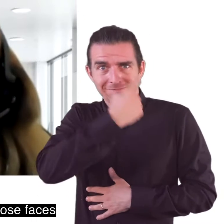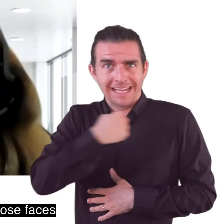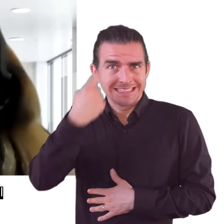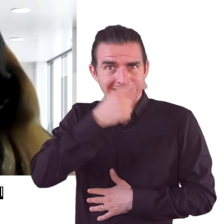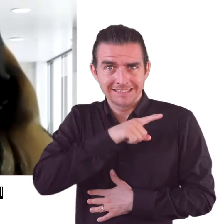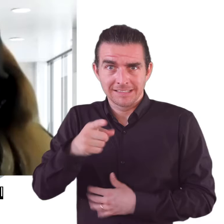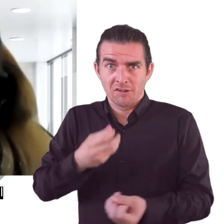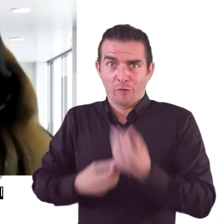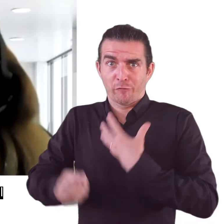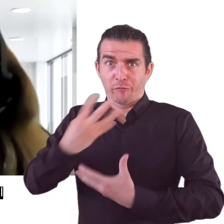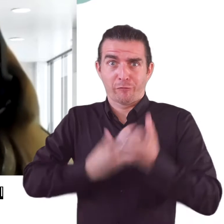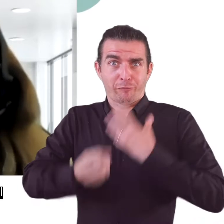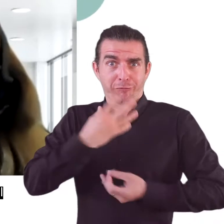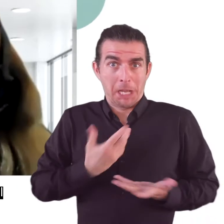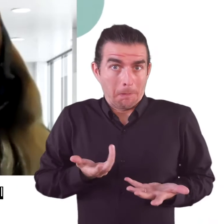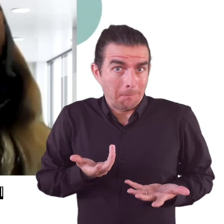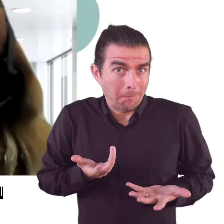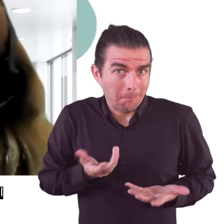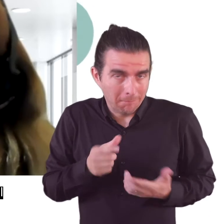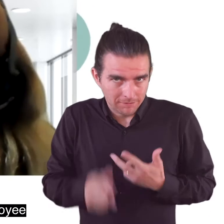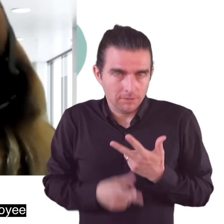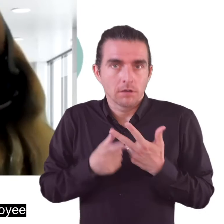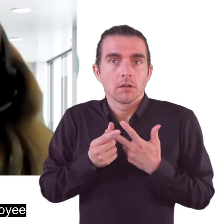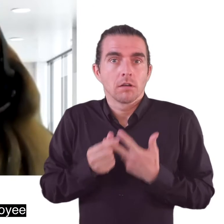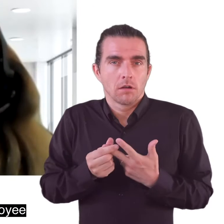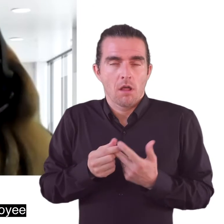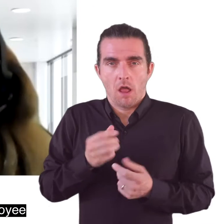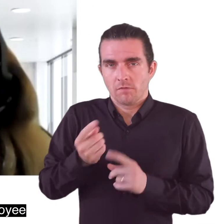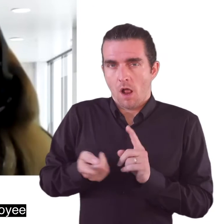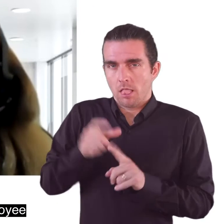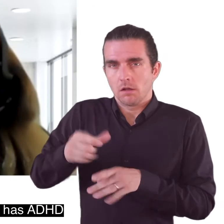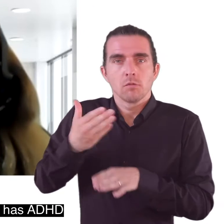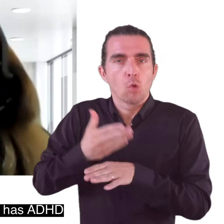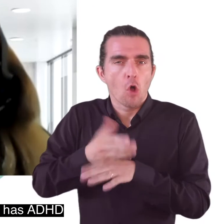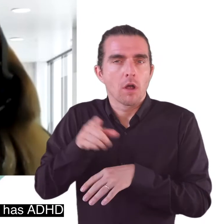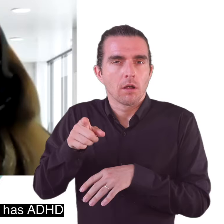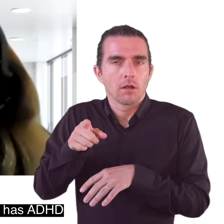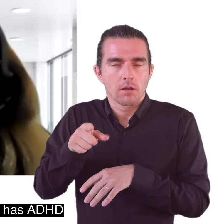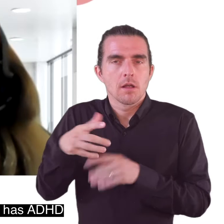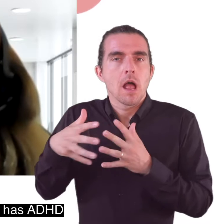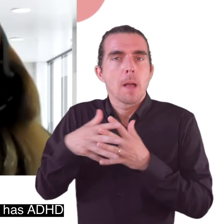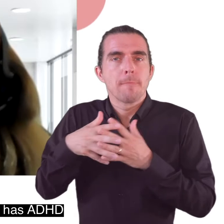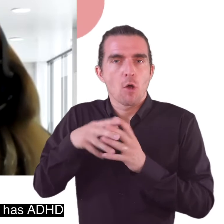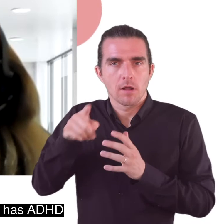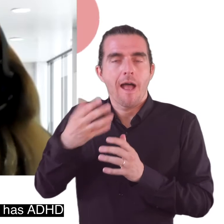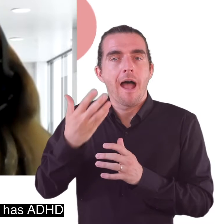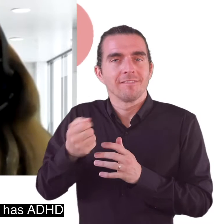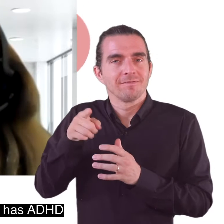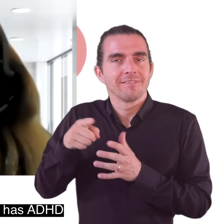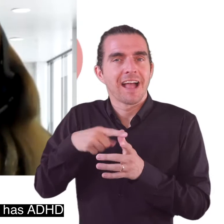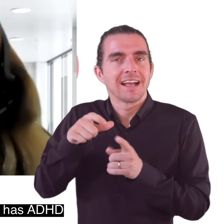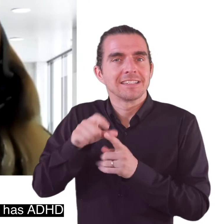those faces where people just tell me stuff. And this is another employee from one of our US offices who